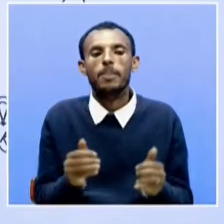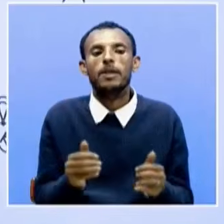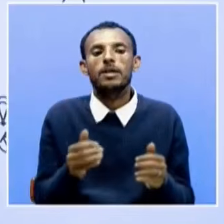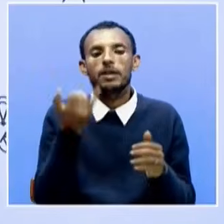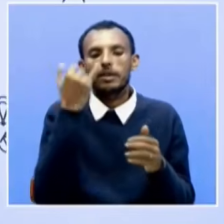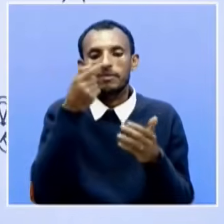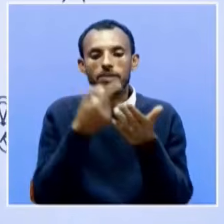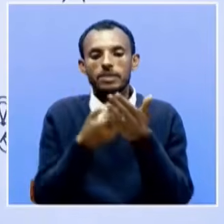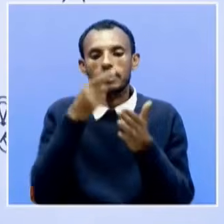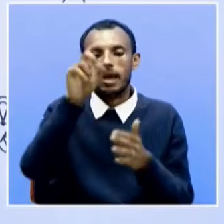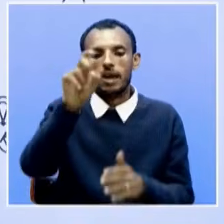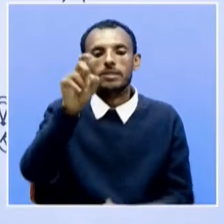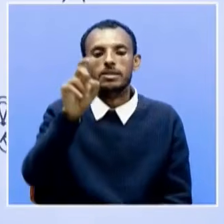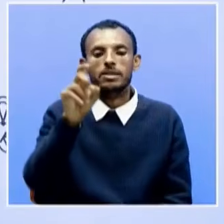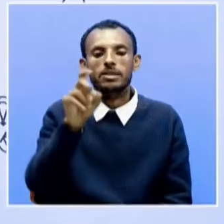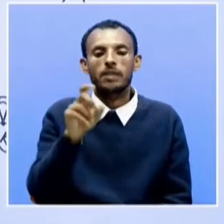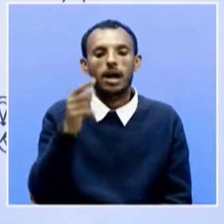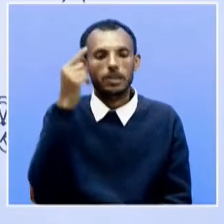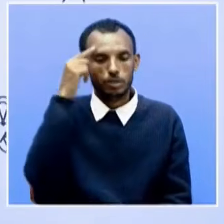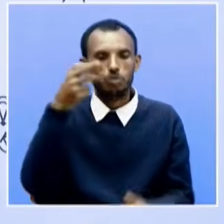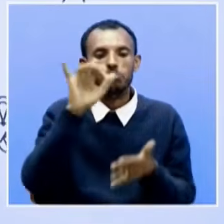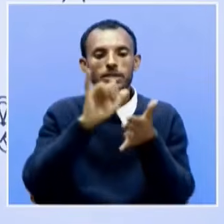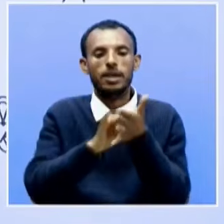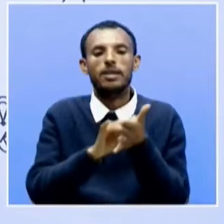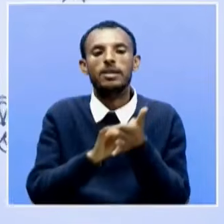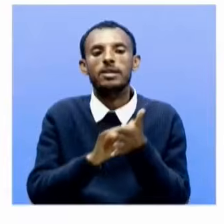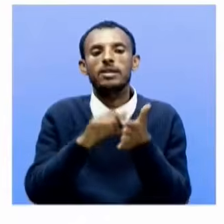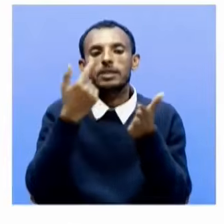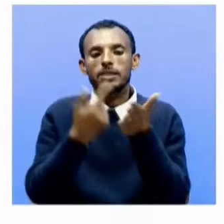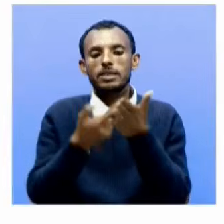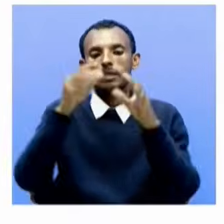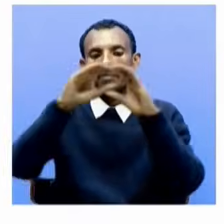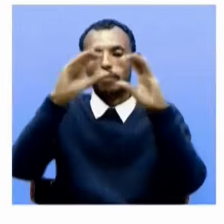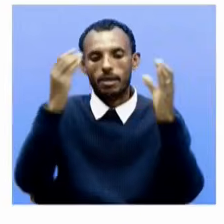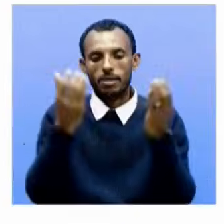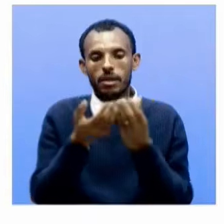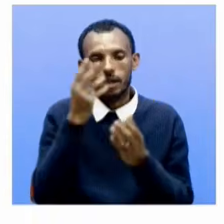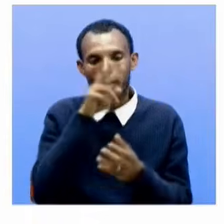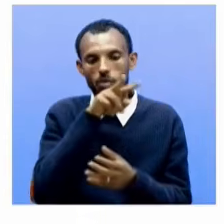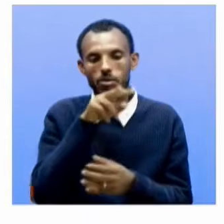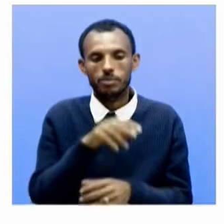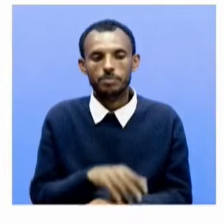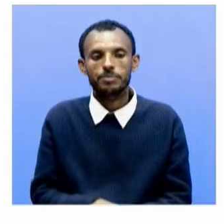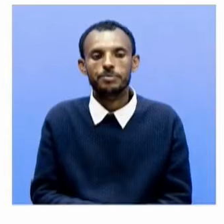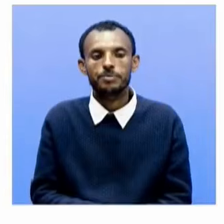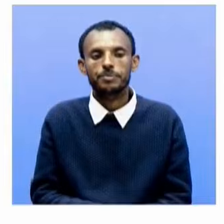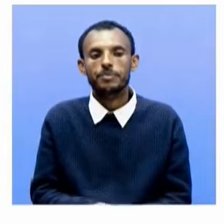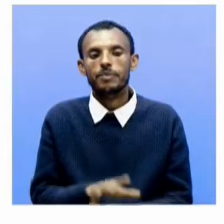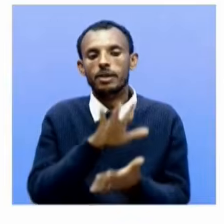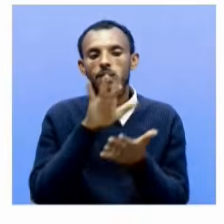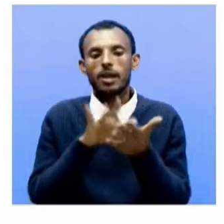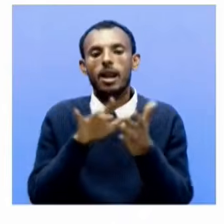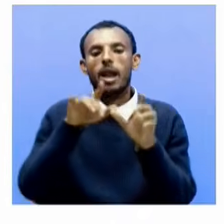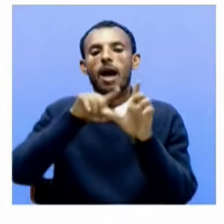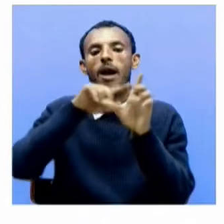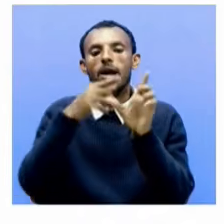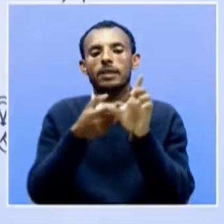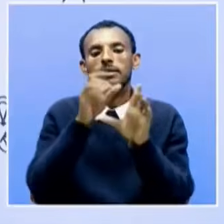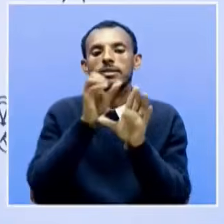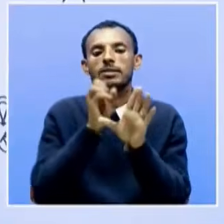this is x, assume that this part, okay, this central angle is theta.